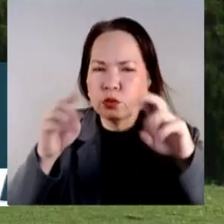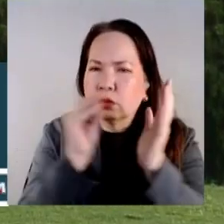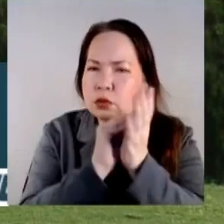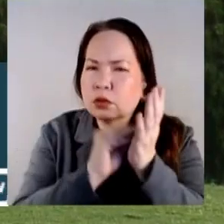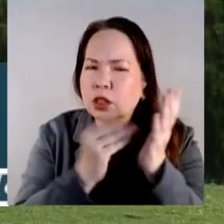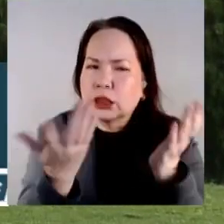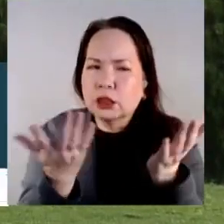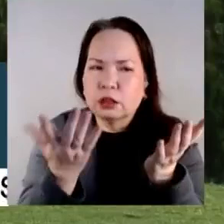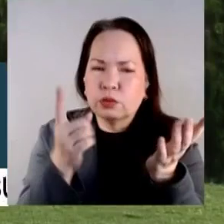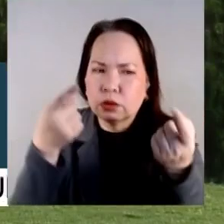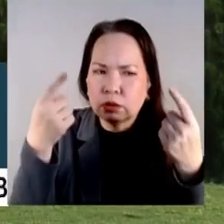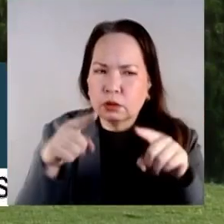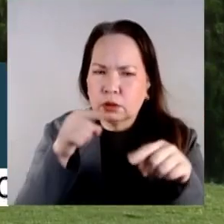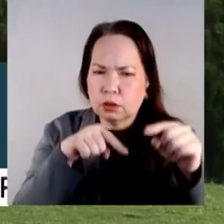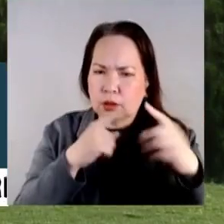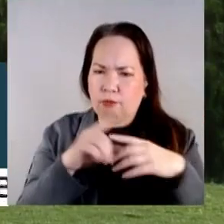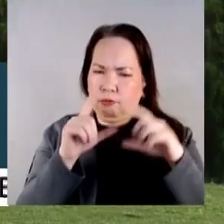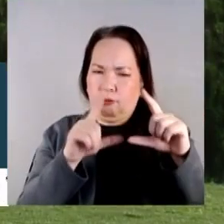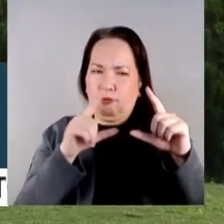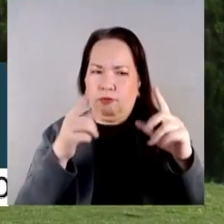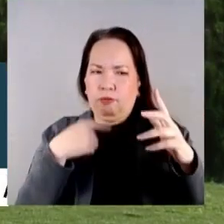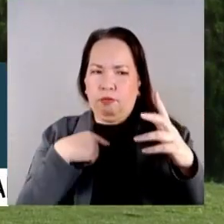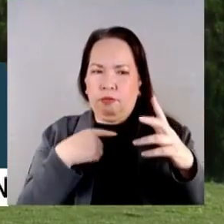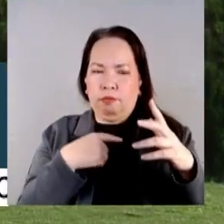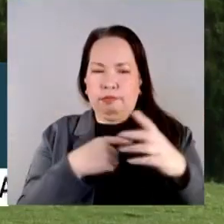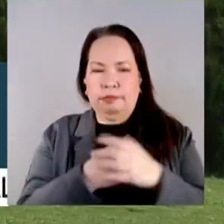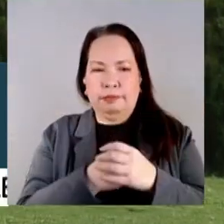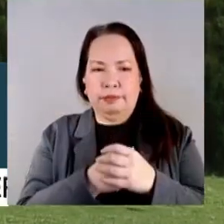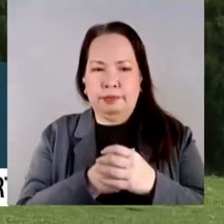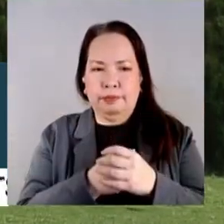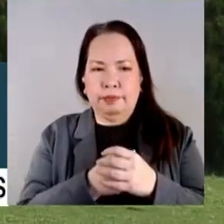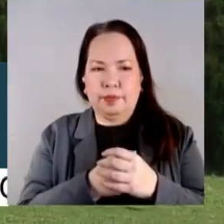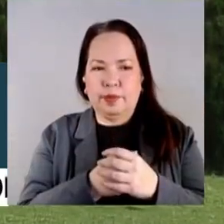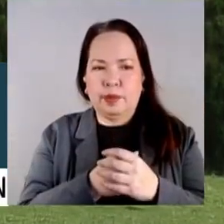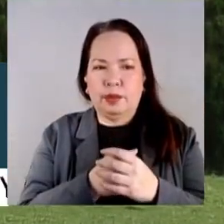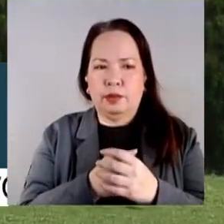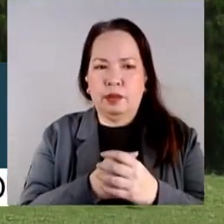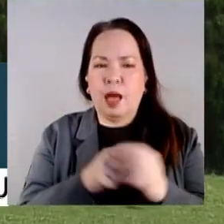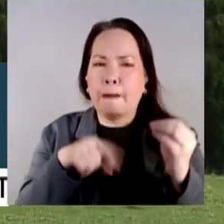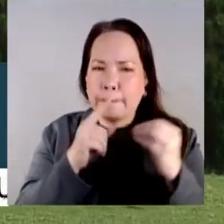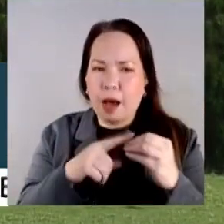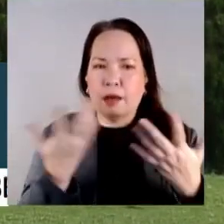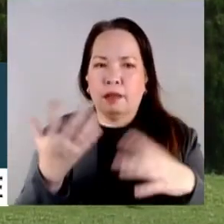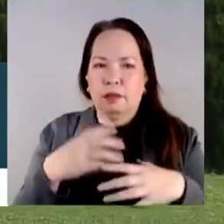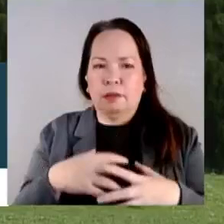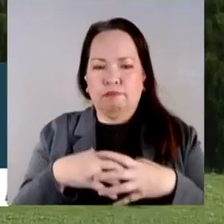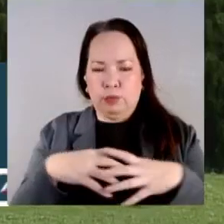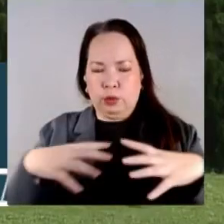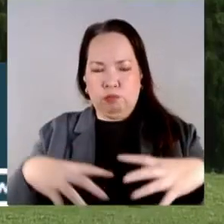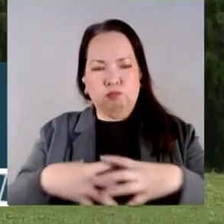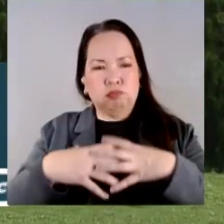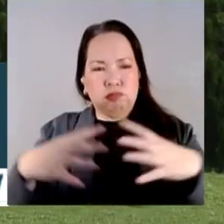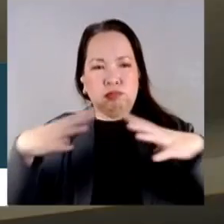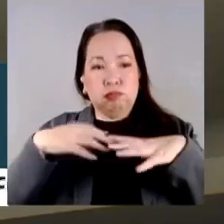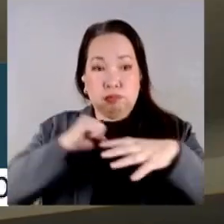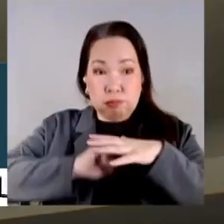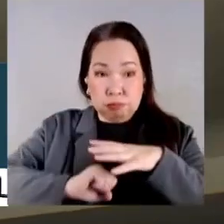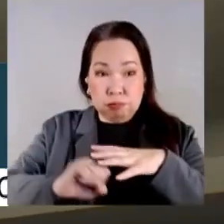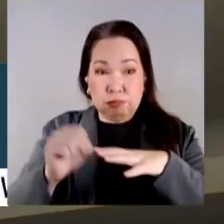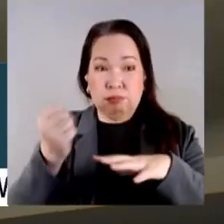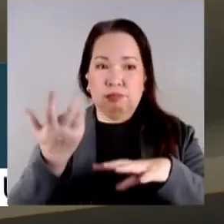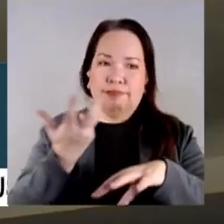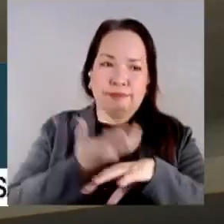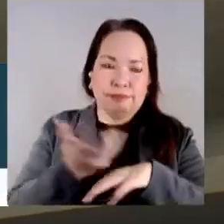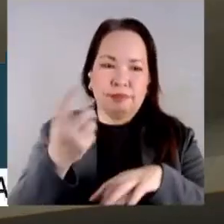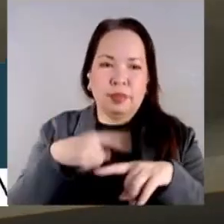verify the allegations of Ellery Quintia relative to the maternity scam or the alleged maternity scam in